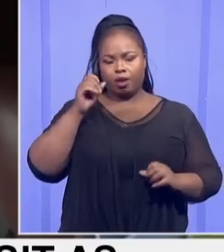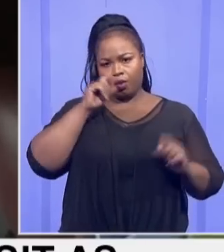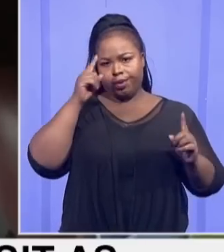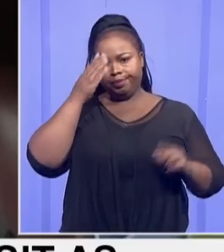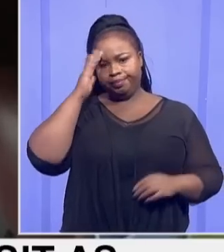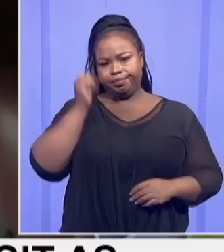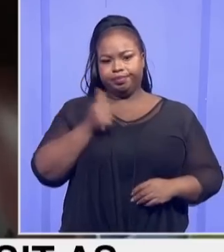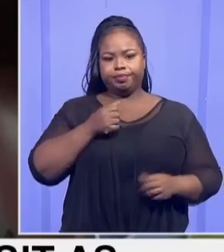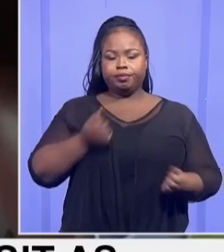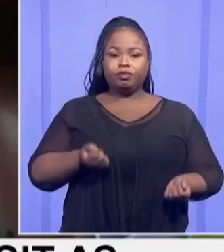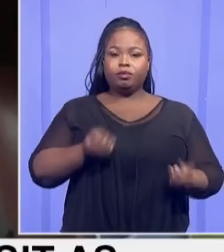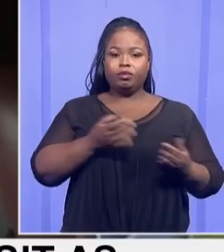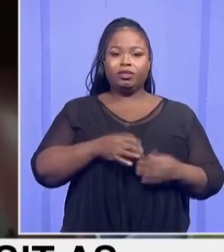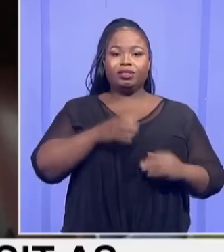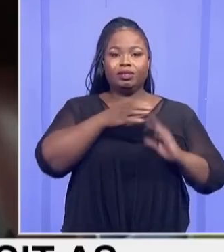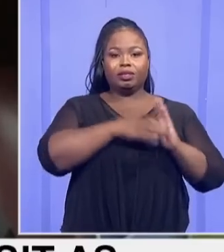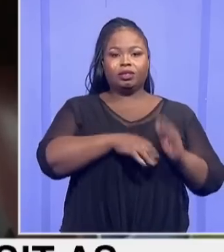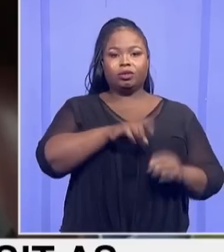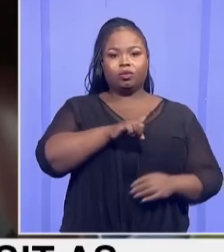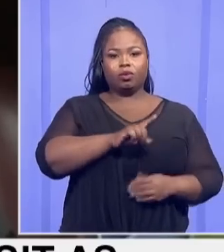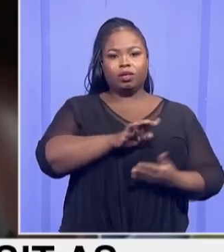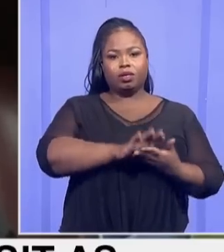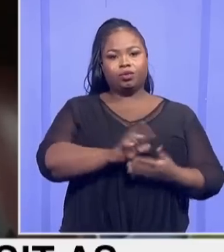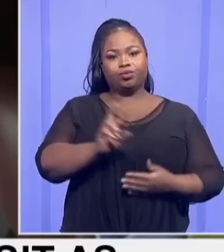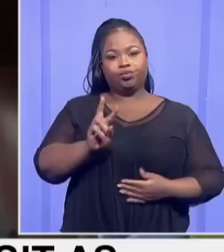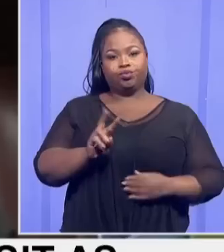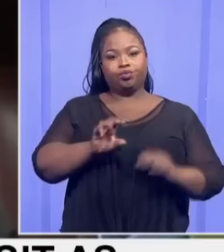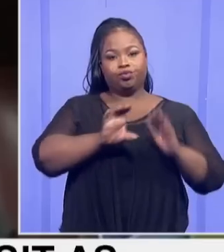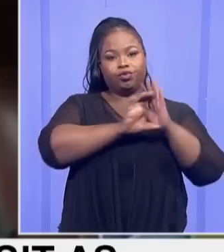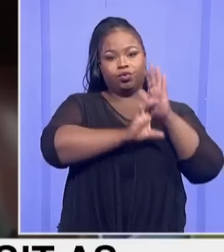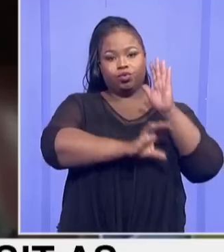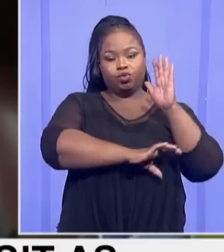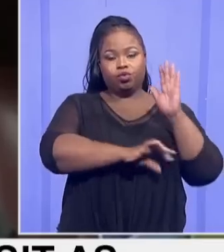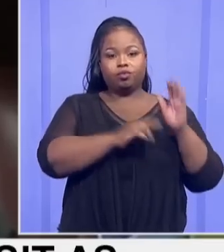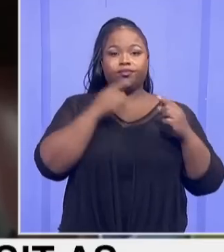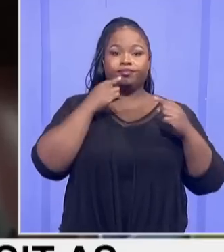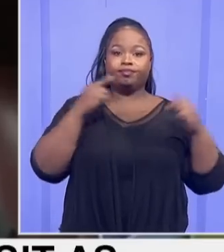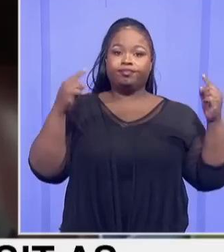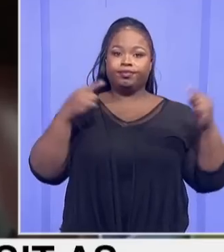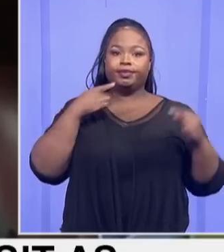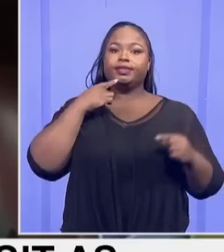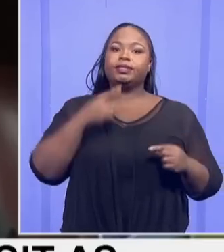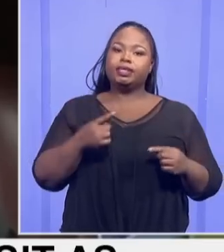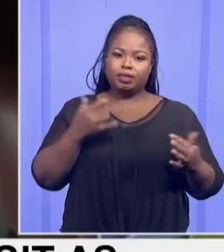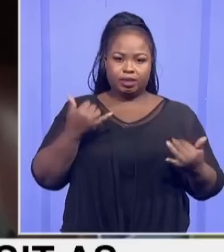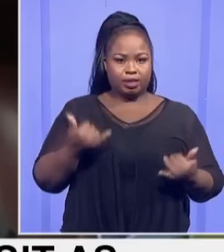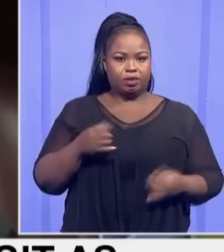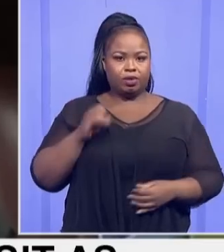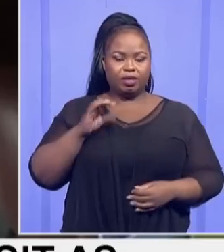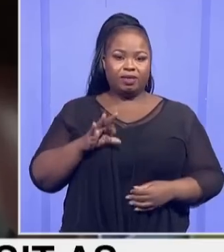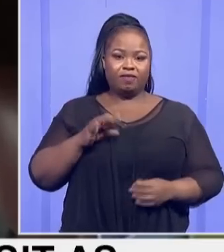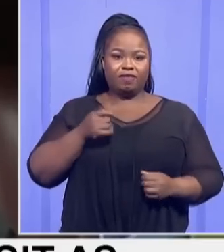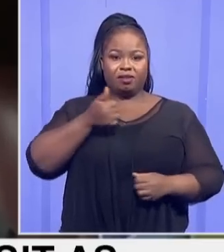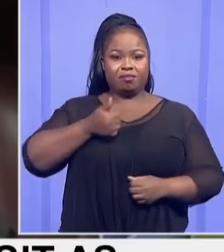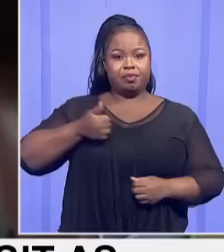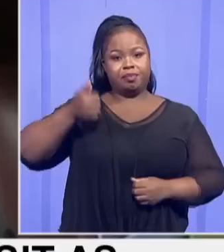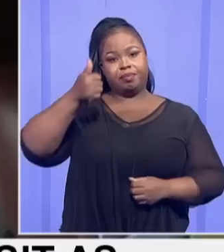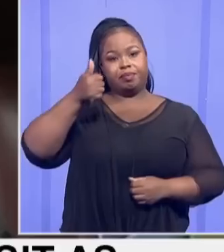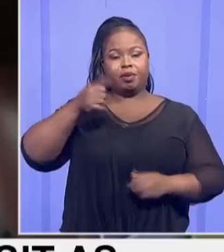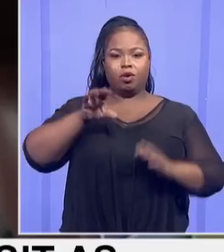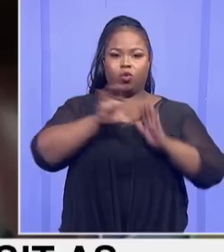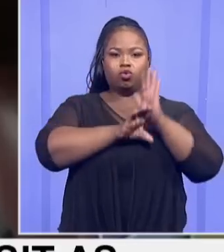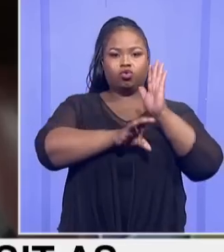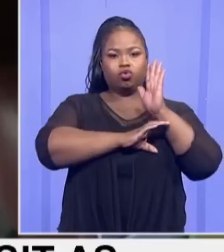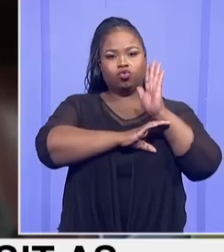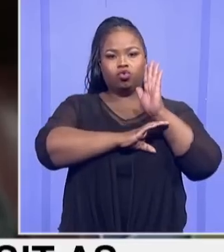of sections 1 and 2 of the Constitution, which declare that the state is founded on the supremacy of the